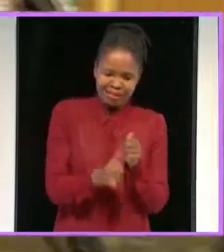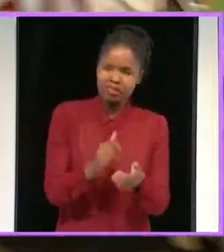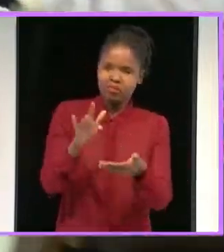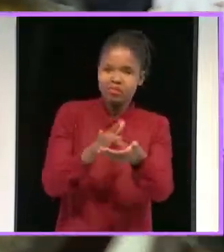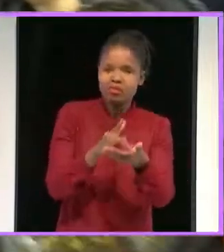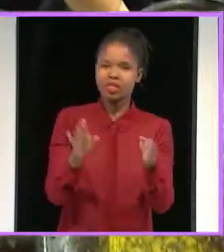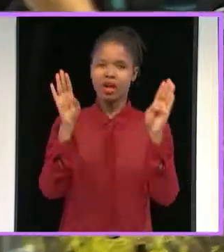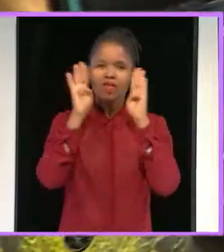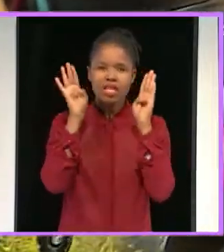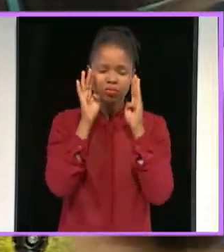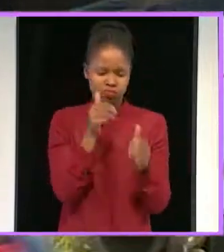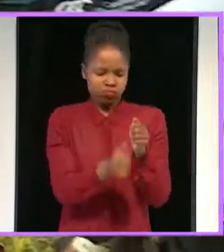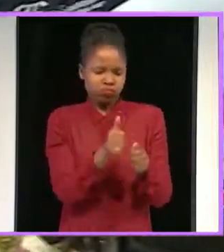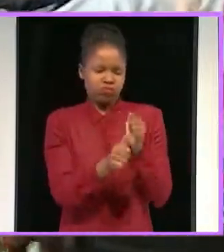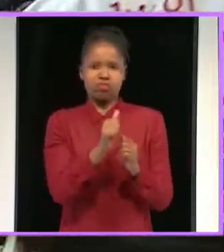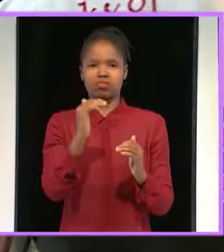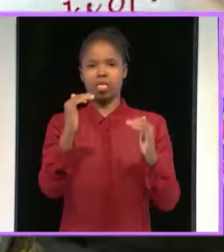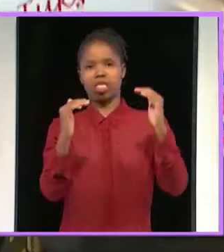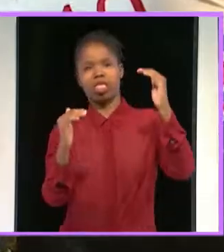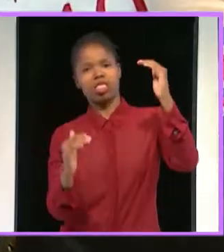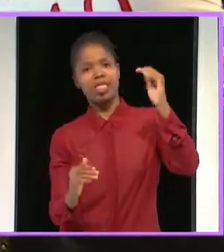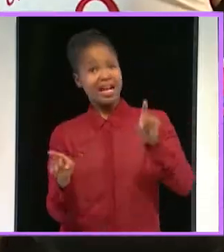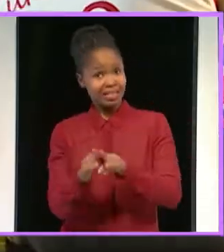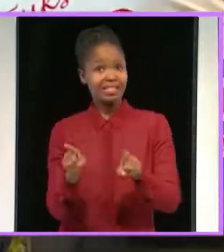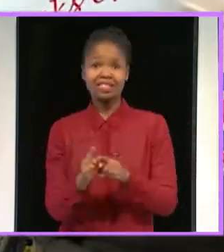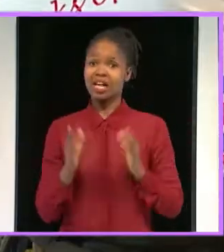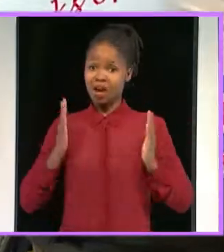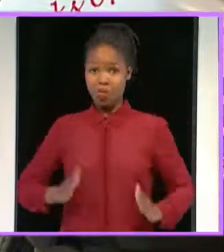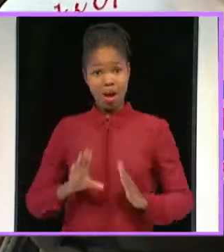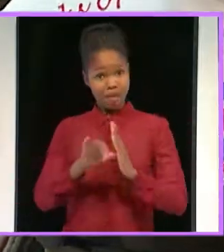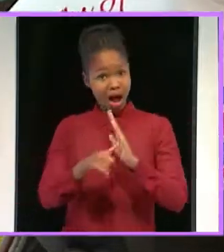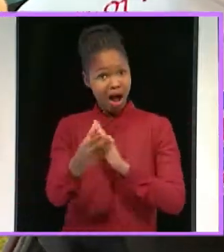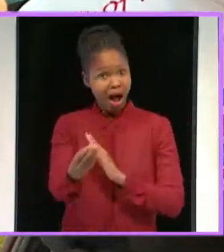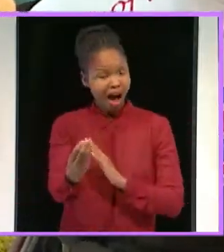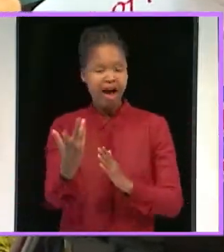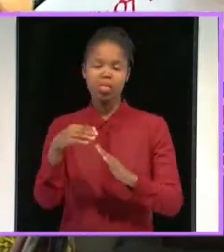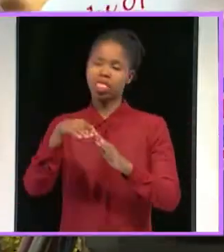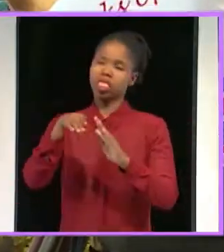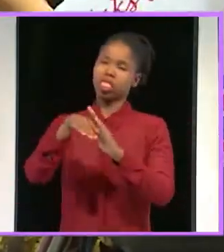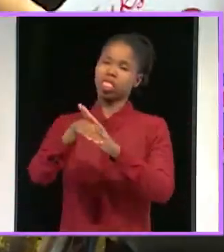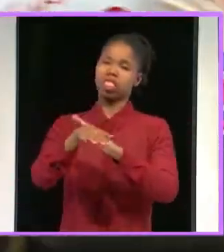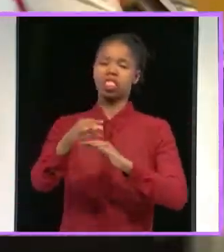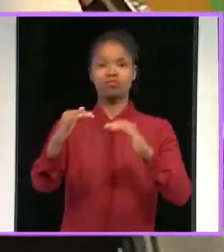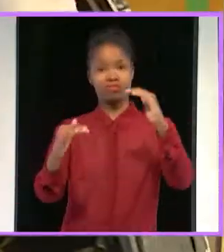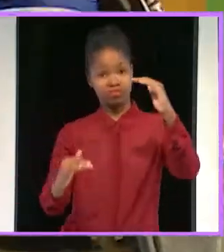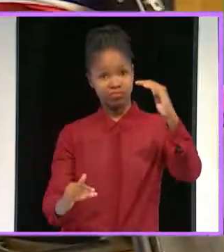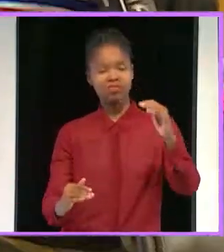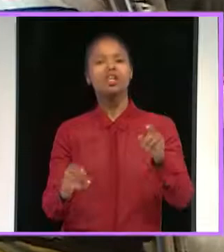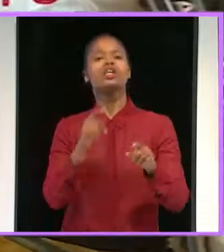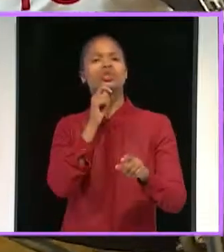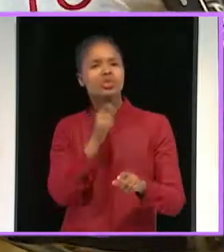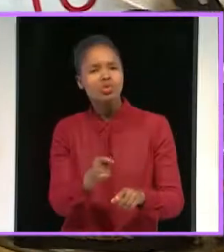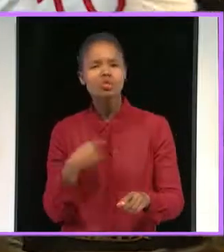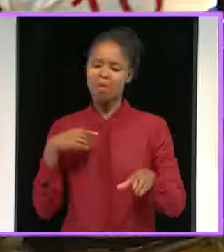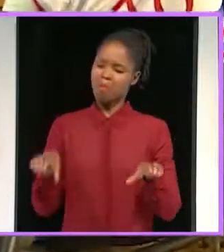and more important to everybody, even people with disabilities. Yeah. The norm with people with disabilities is actually to be not to